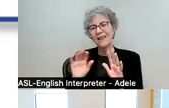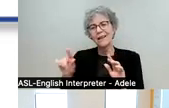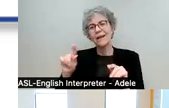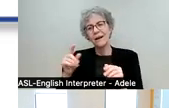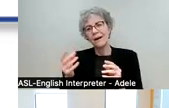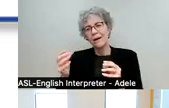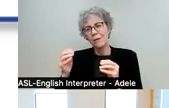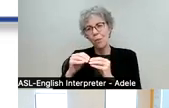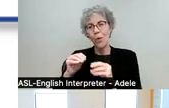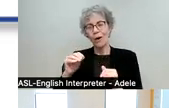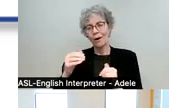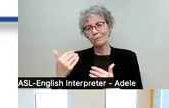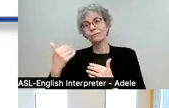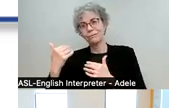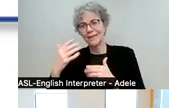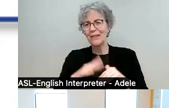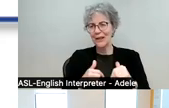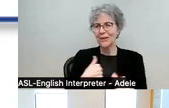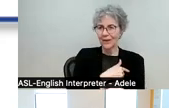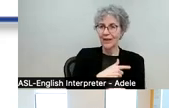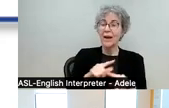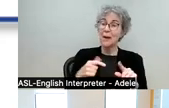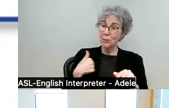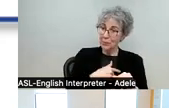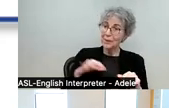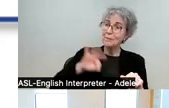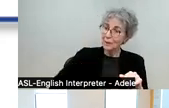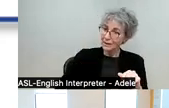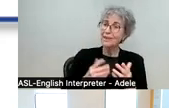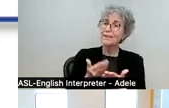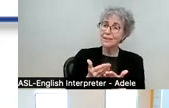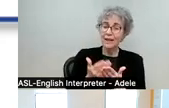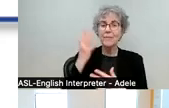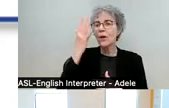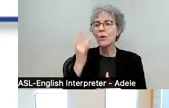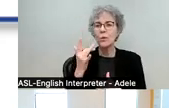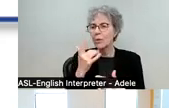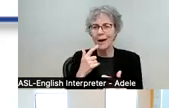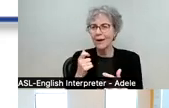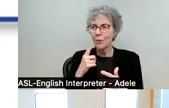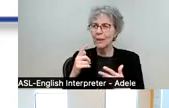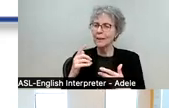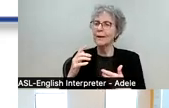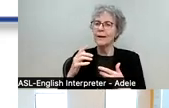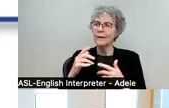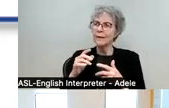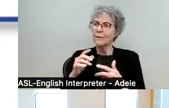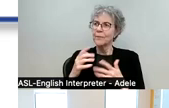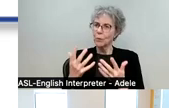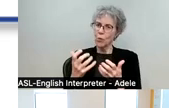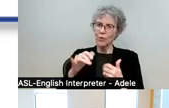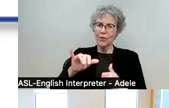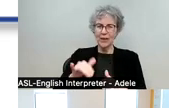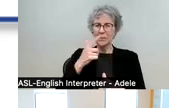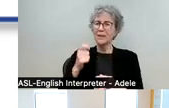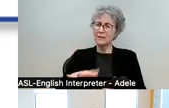Tridel does, but we still do benefit financially. The reason we've structured it that way is it matters to us what that